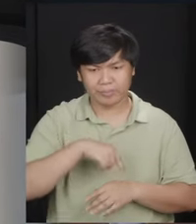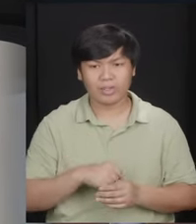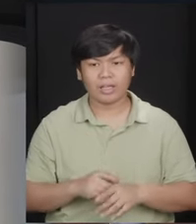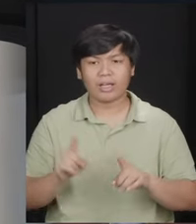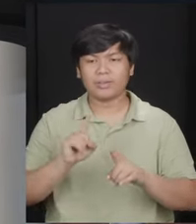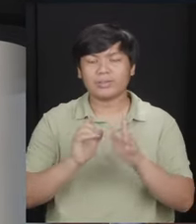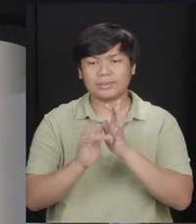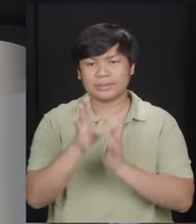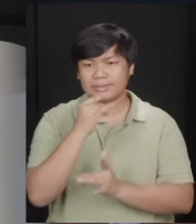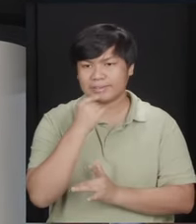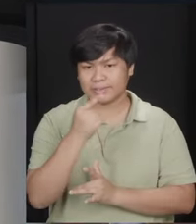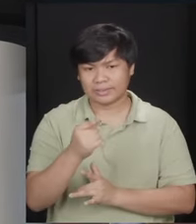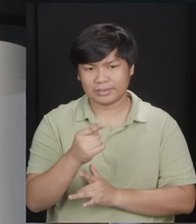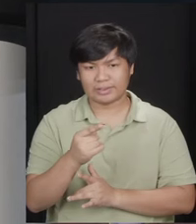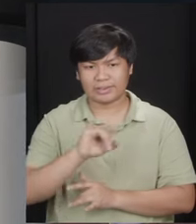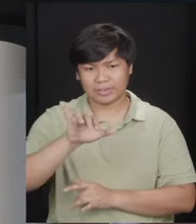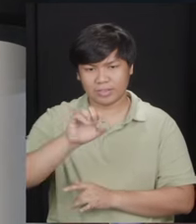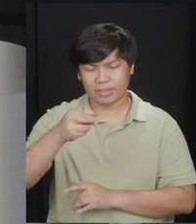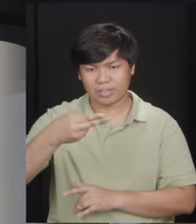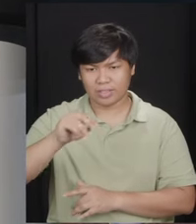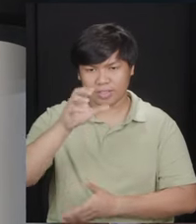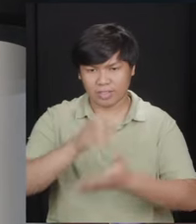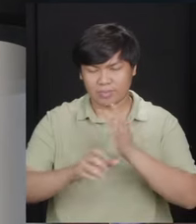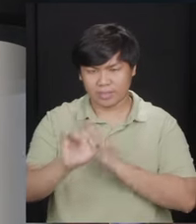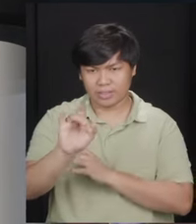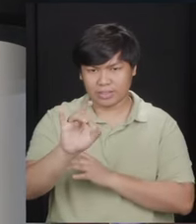Jesus say in John 18,